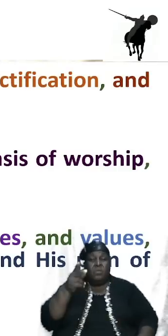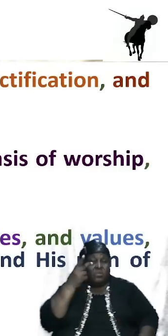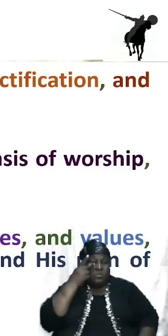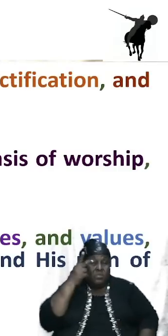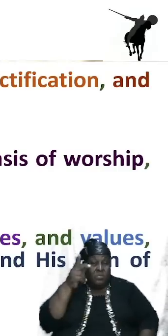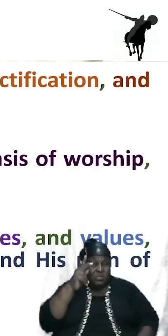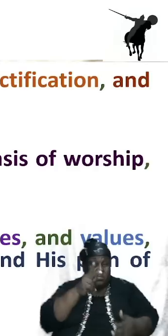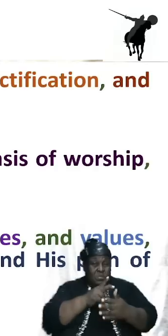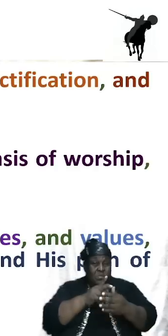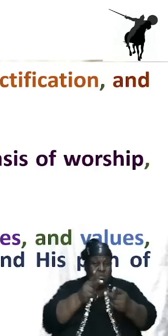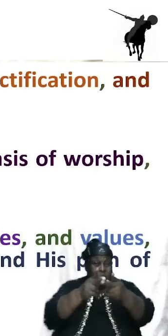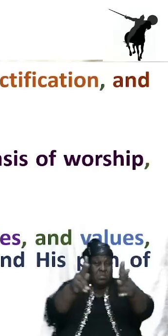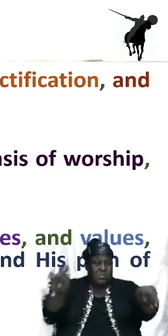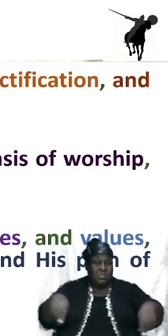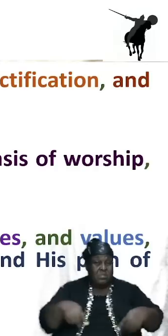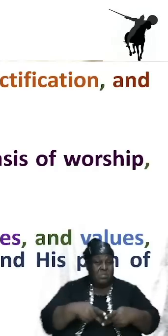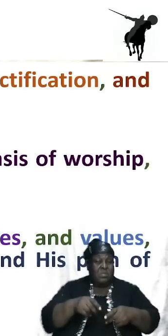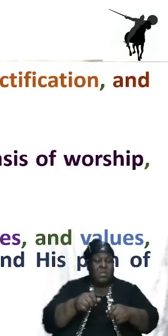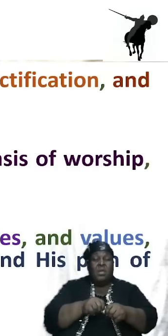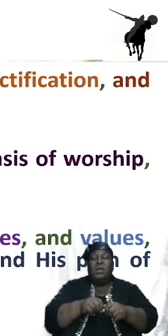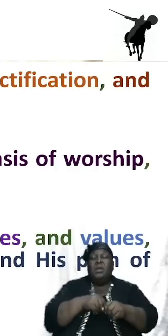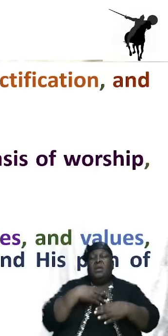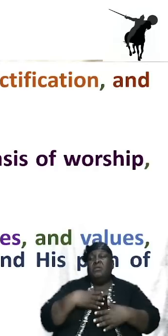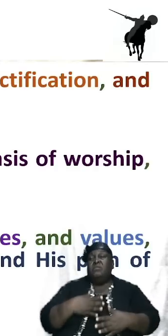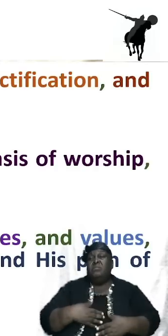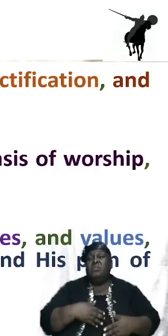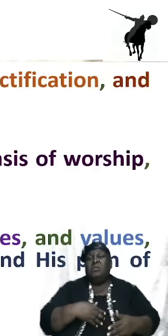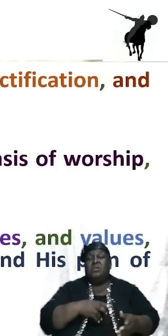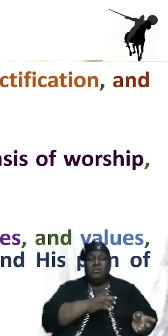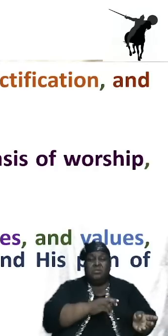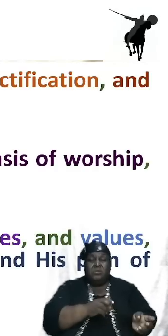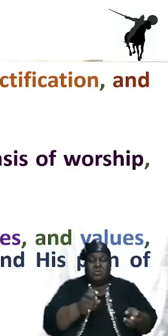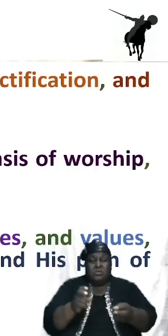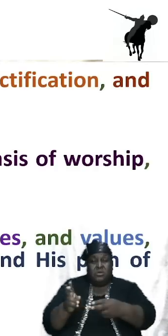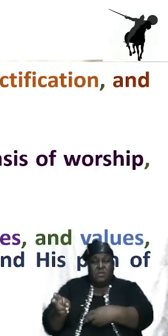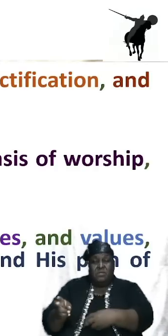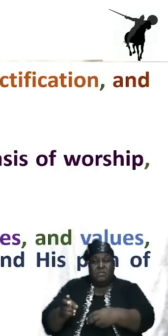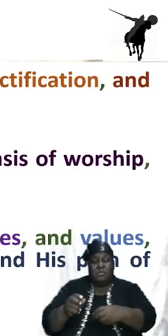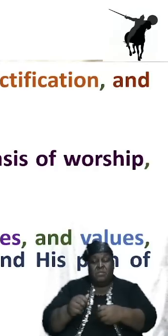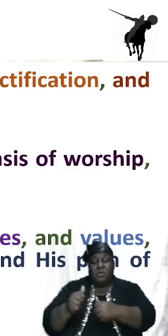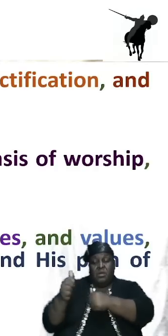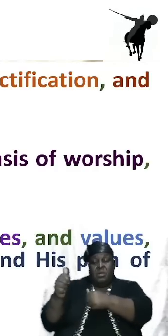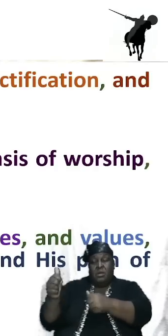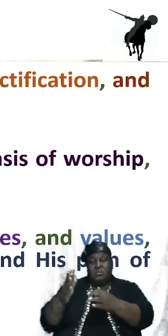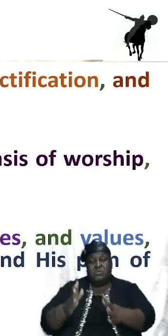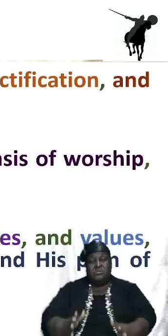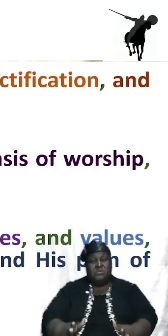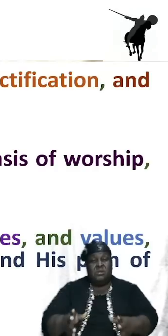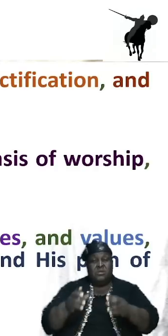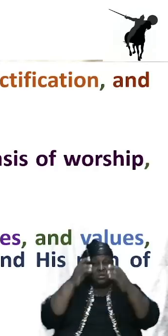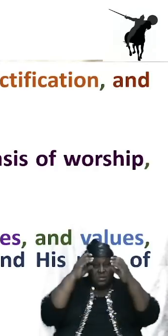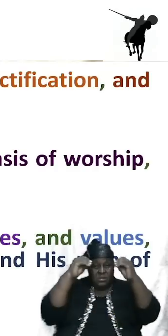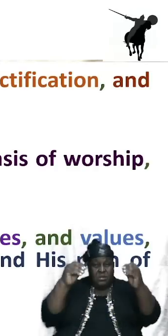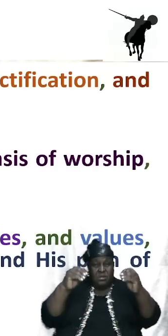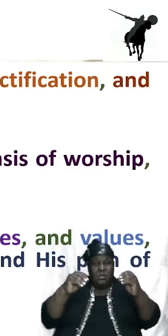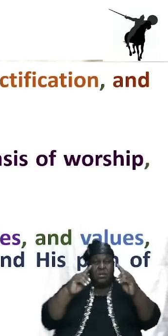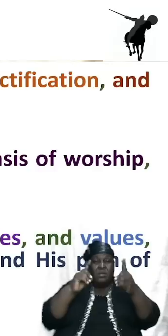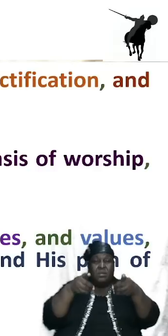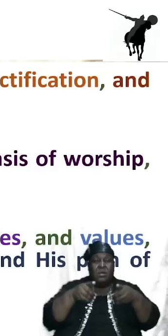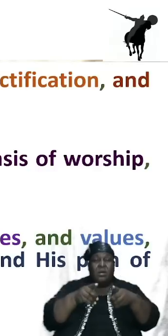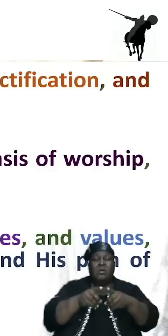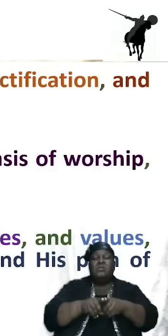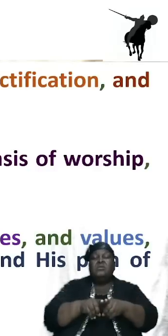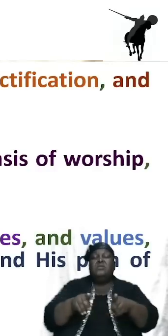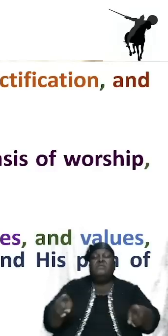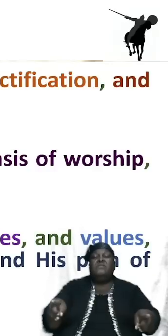has shifted from the foundation of the apostolic teaching, amen, and they have gone contrary to a total different